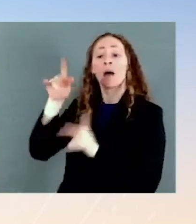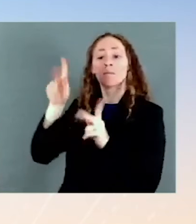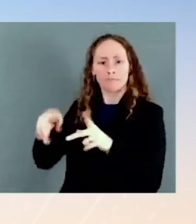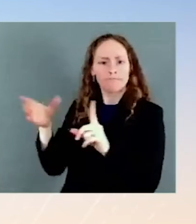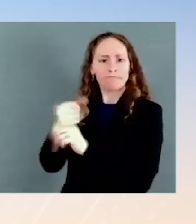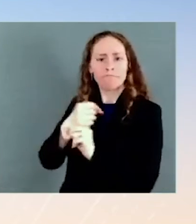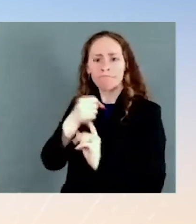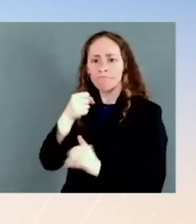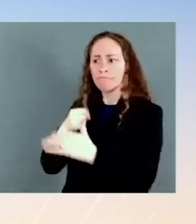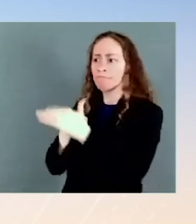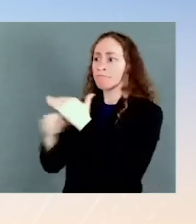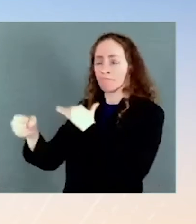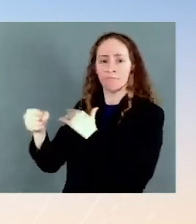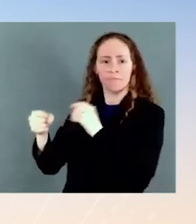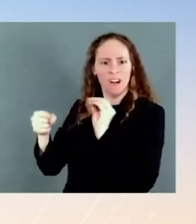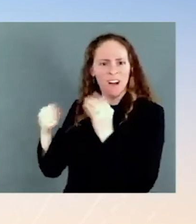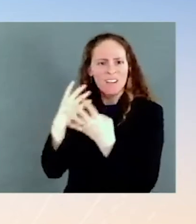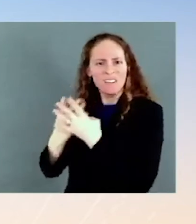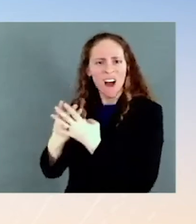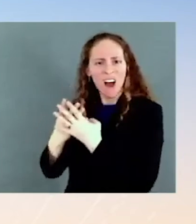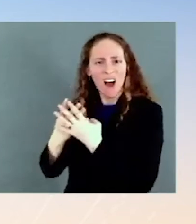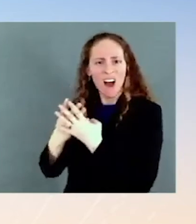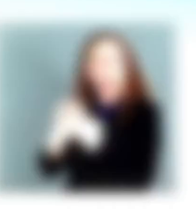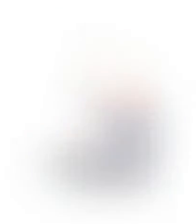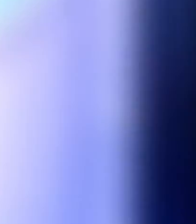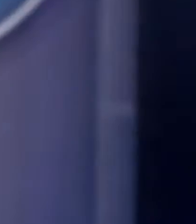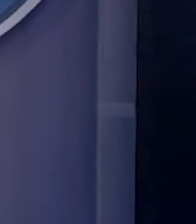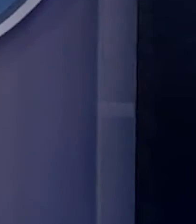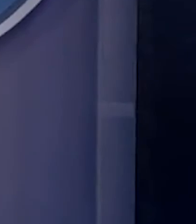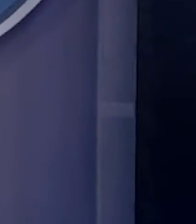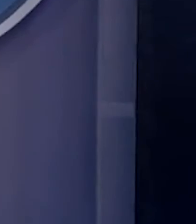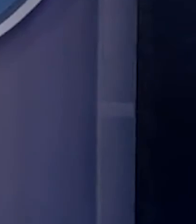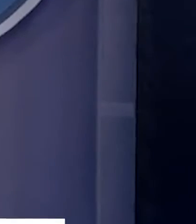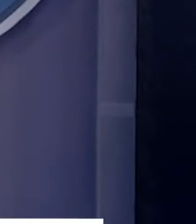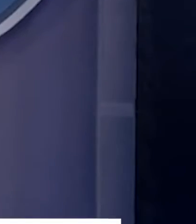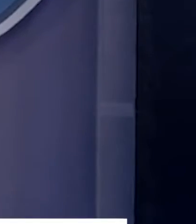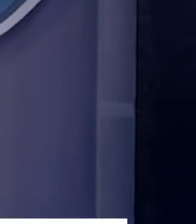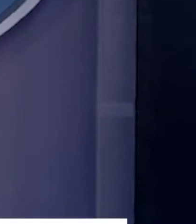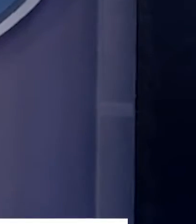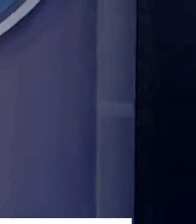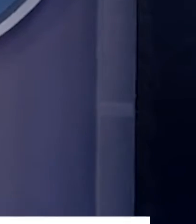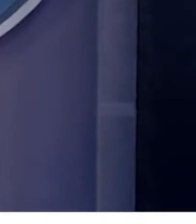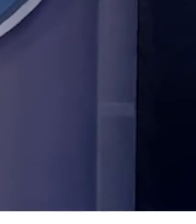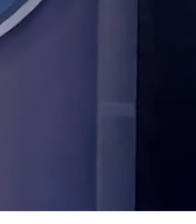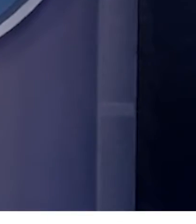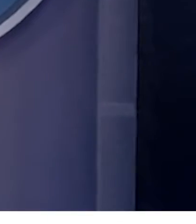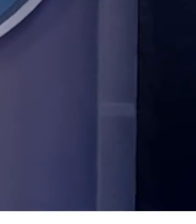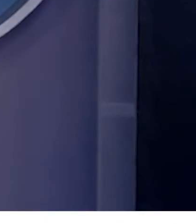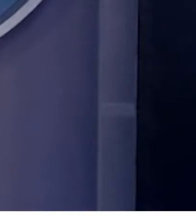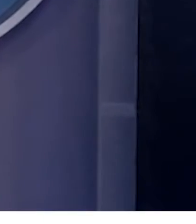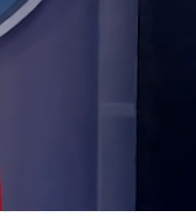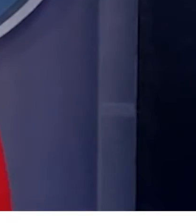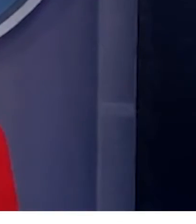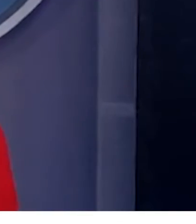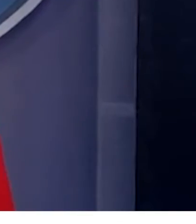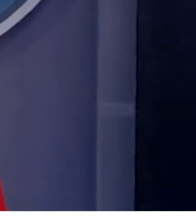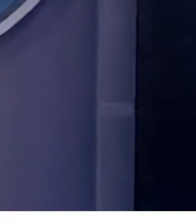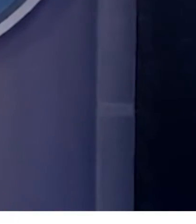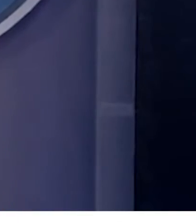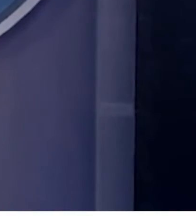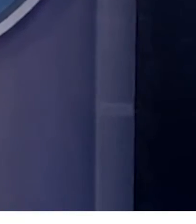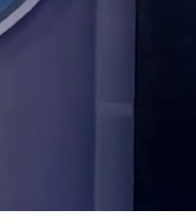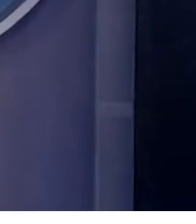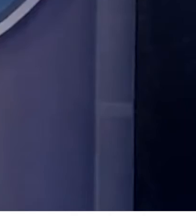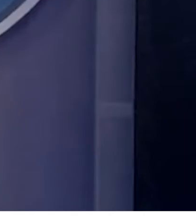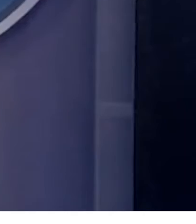cases, I would point you to the local police departments or the Department of Justice. The Press cities are dealing with smash-and-grab robberies. A record number of